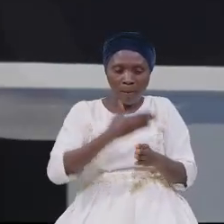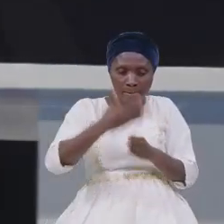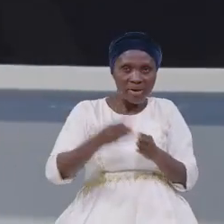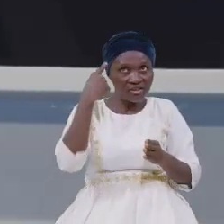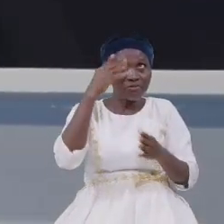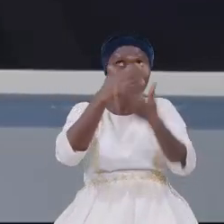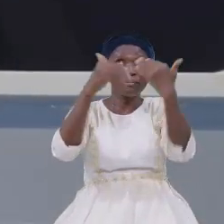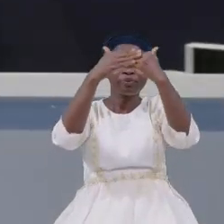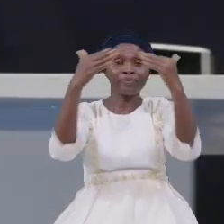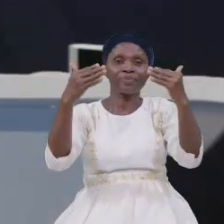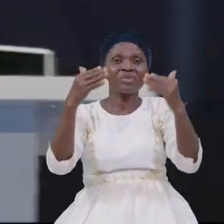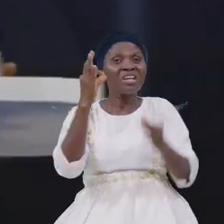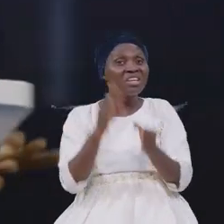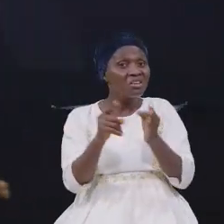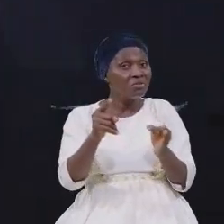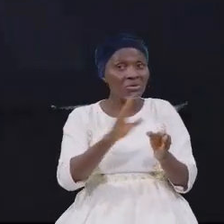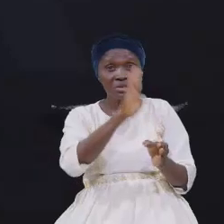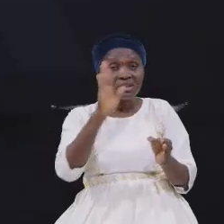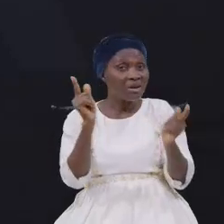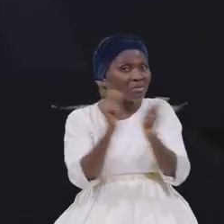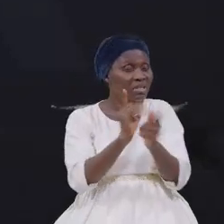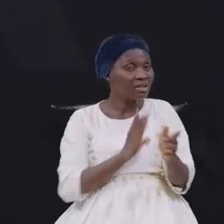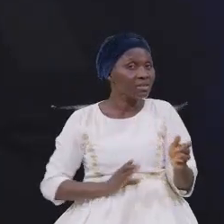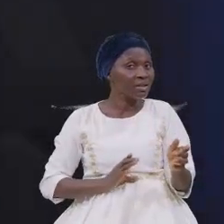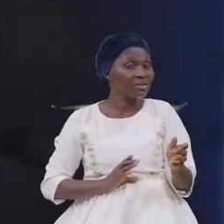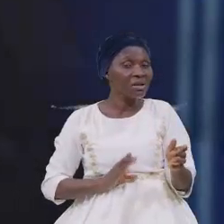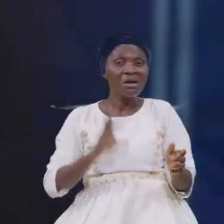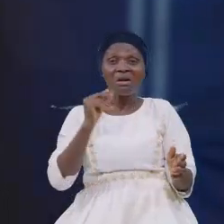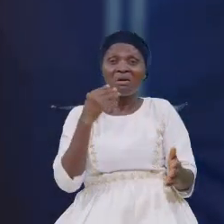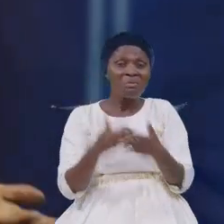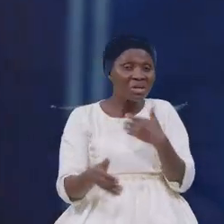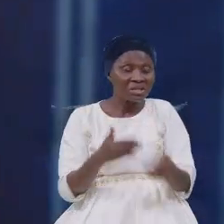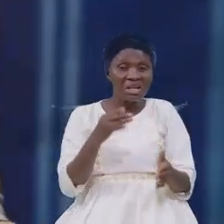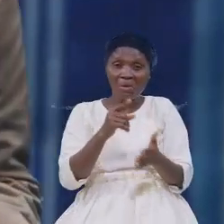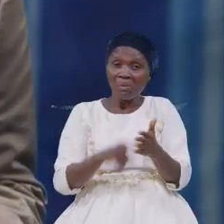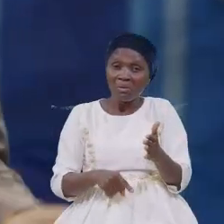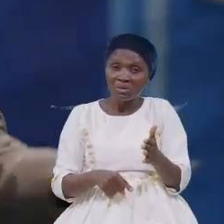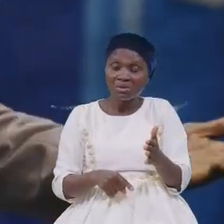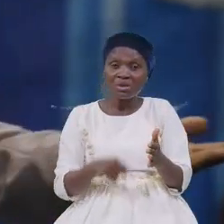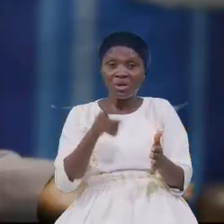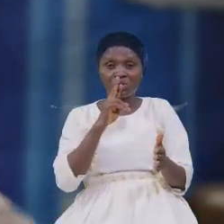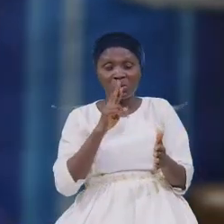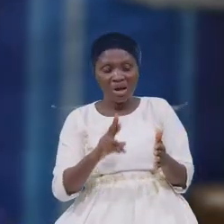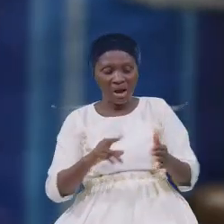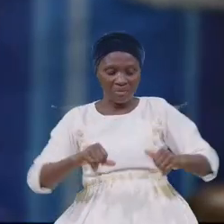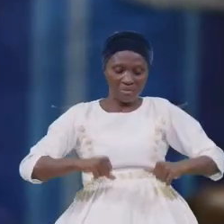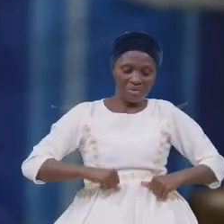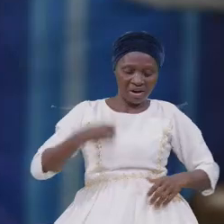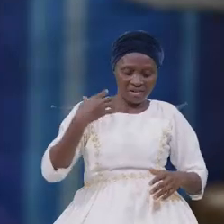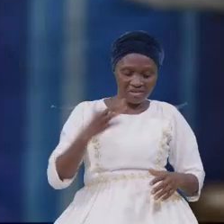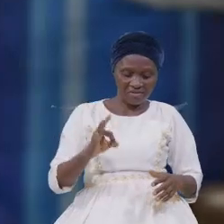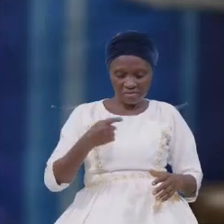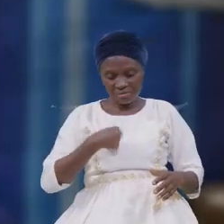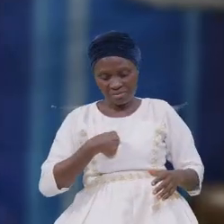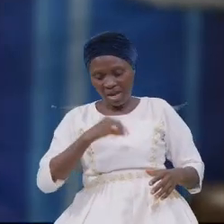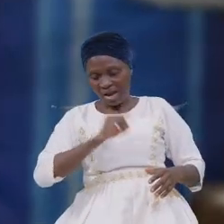not met Christ, no matter what you are proud of, I am this, I am that, you